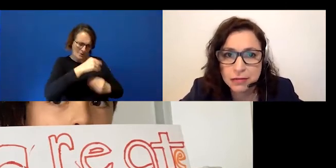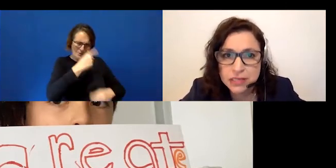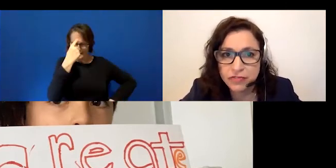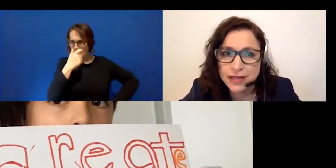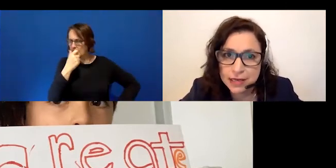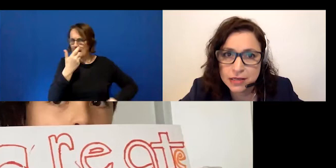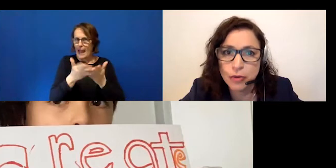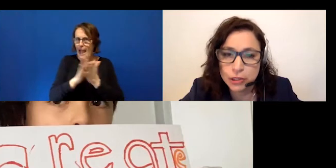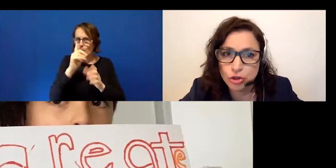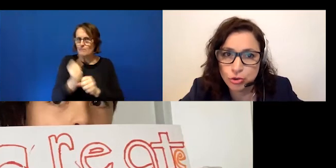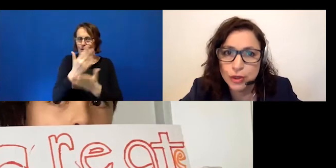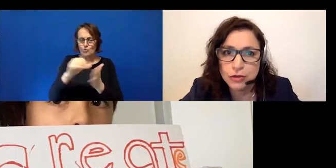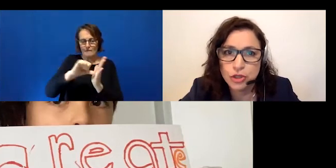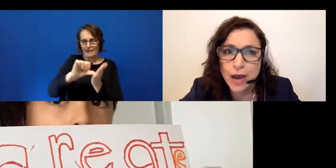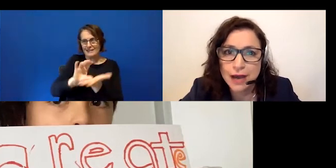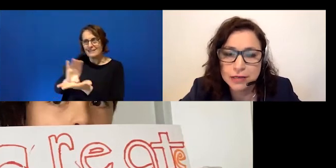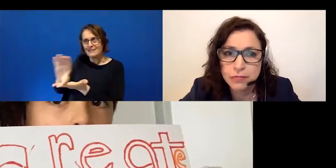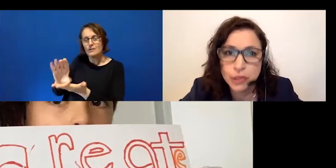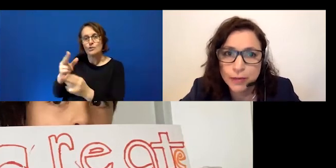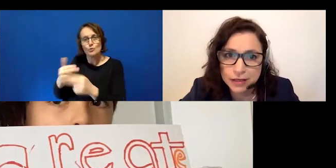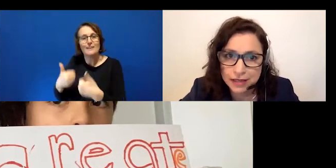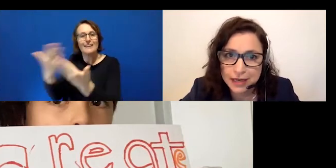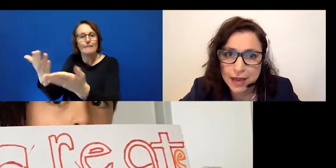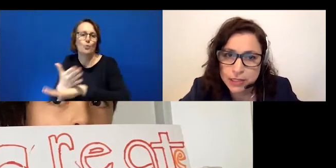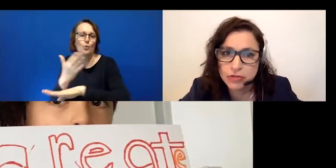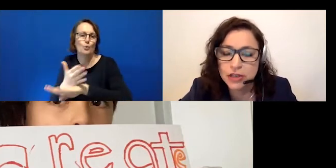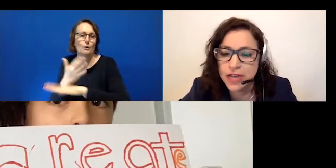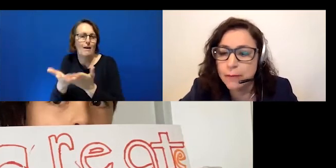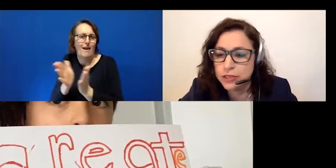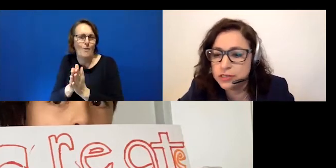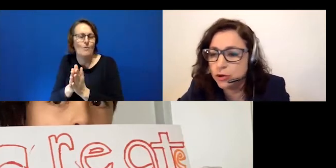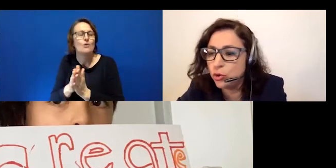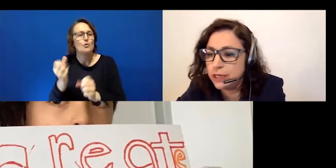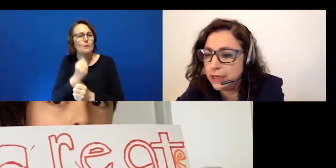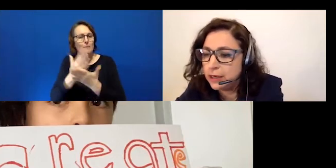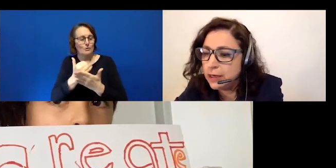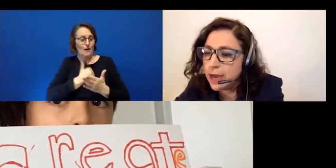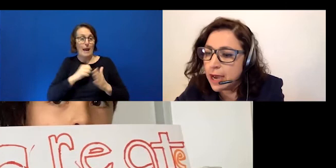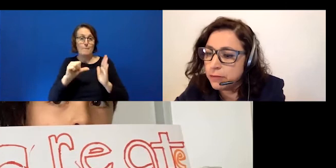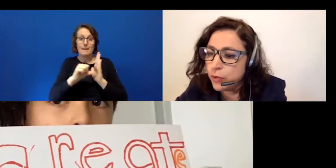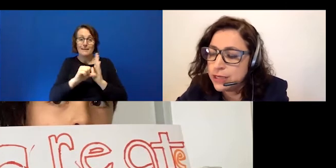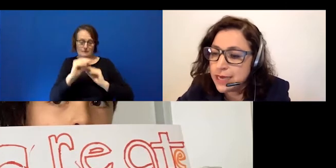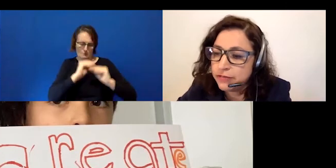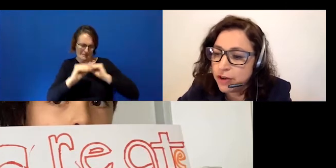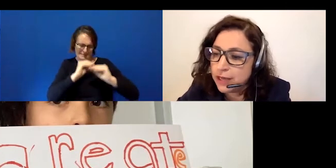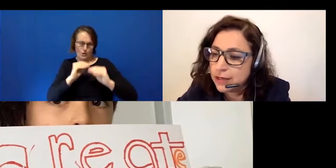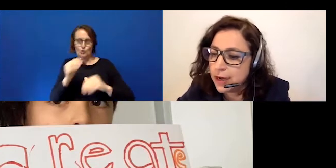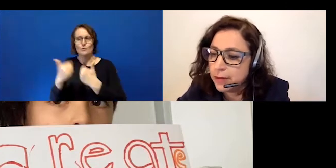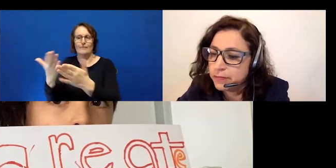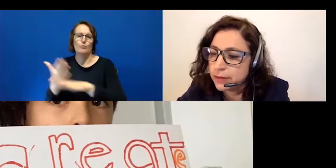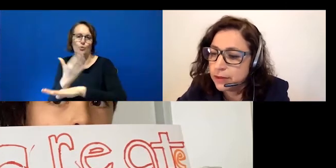this funding is going to artists predominantly, and we structured our budgets accordingly. We